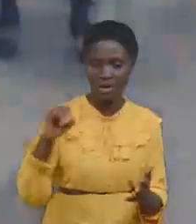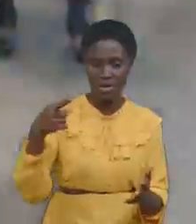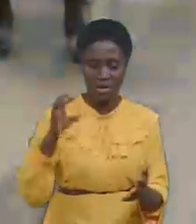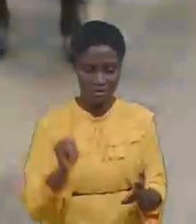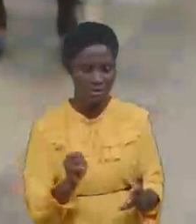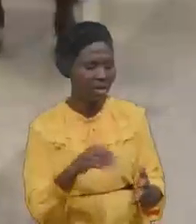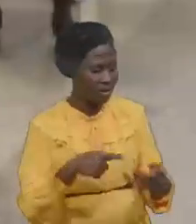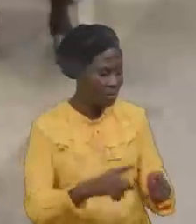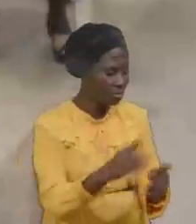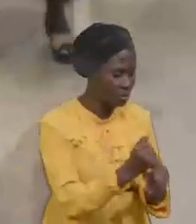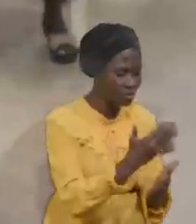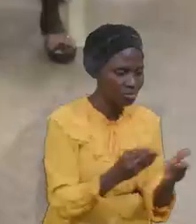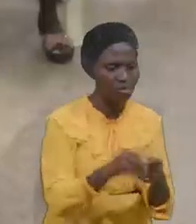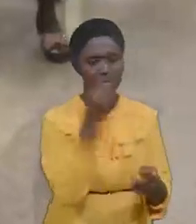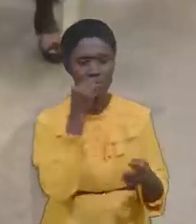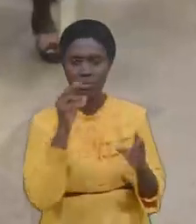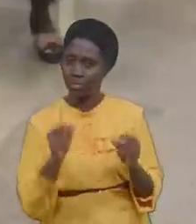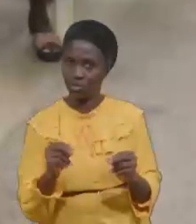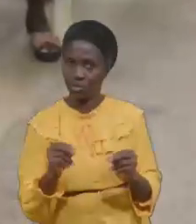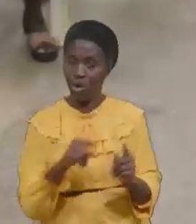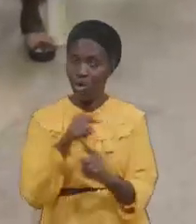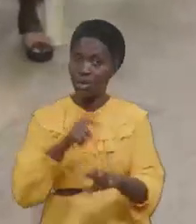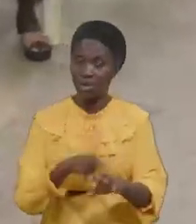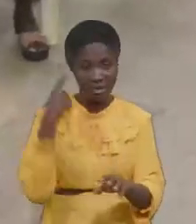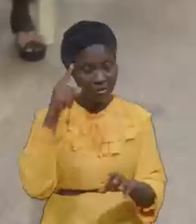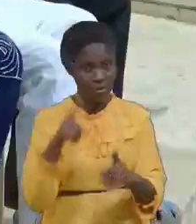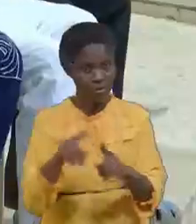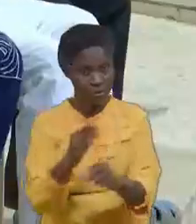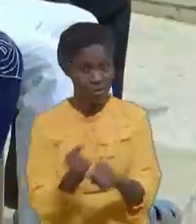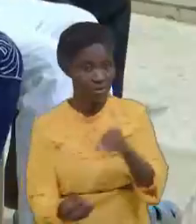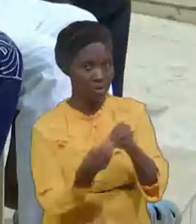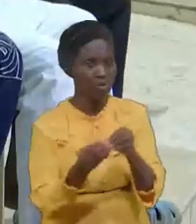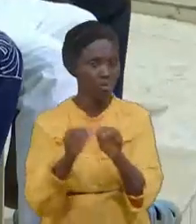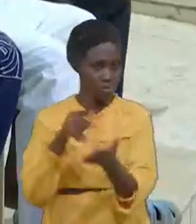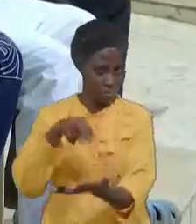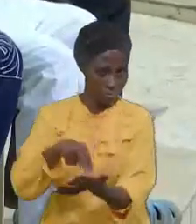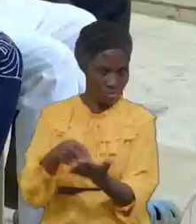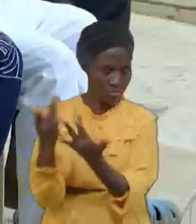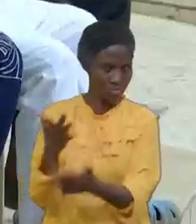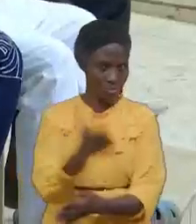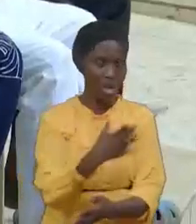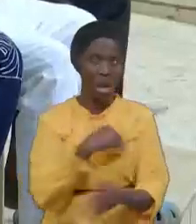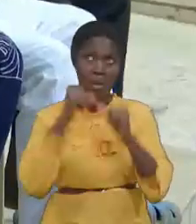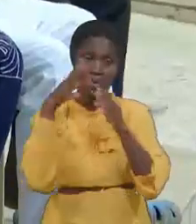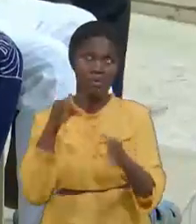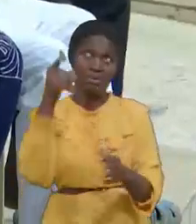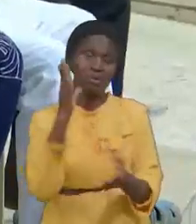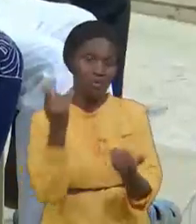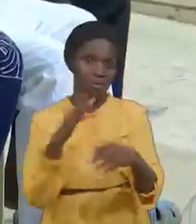addition is about to come, stay there, and the blessing of God will come upon your